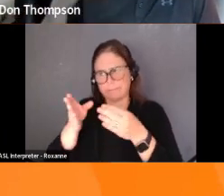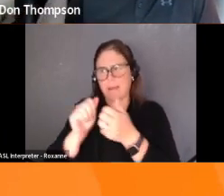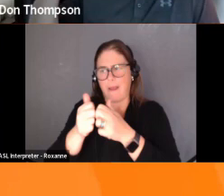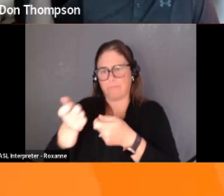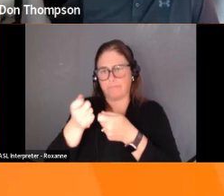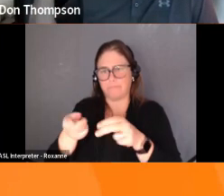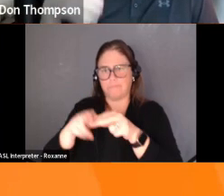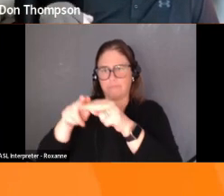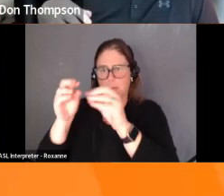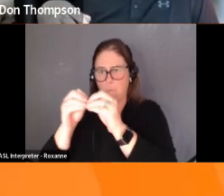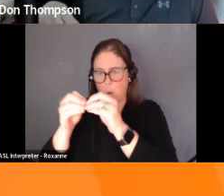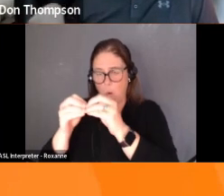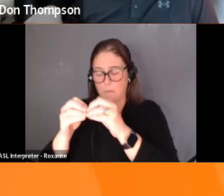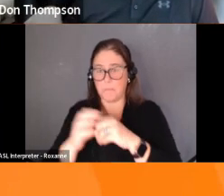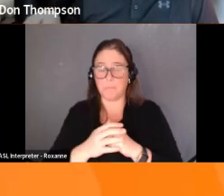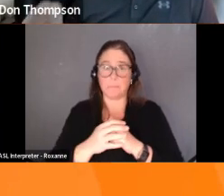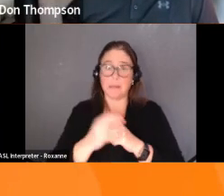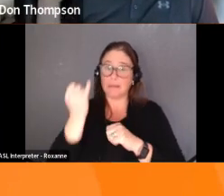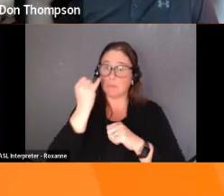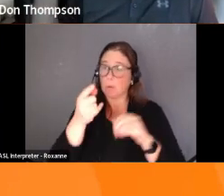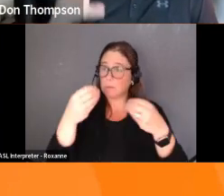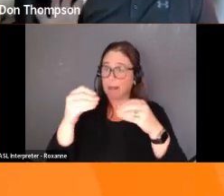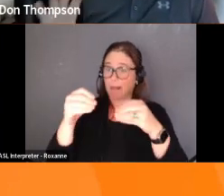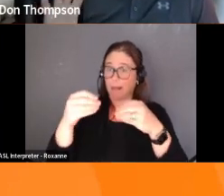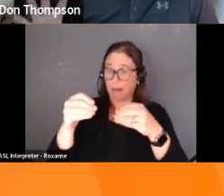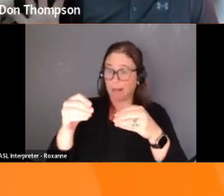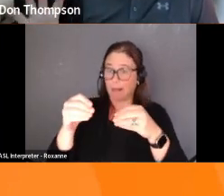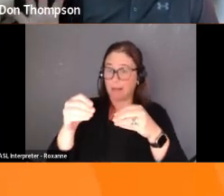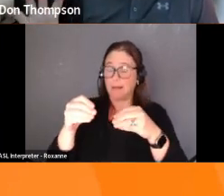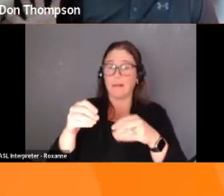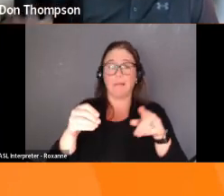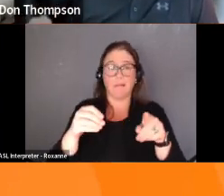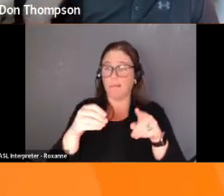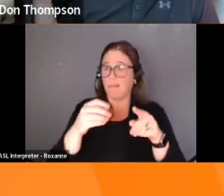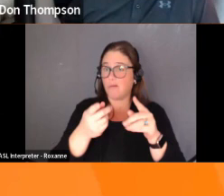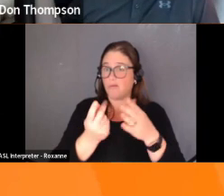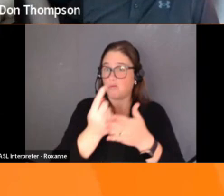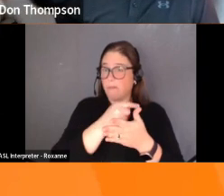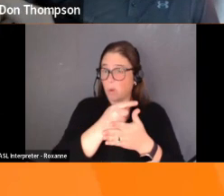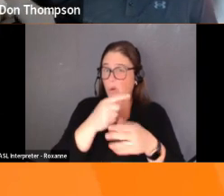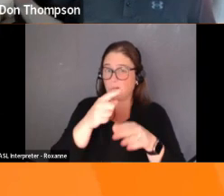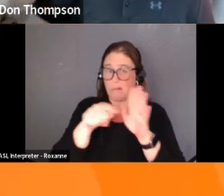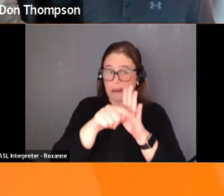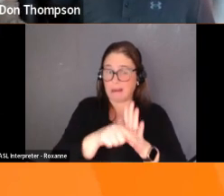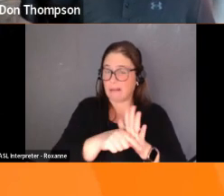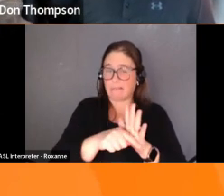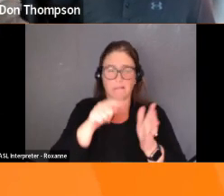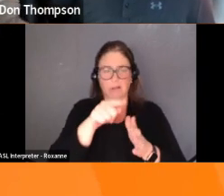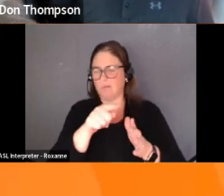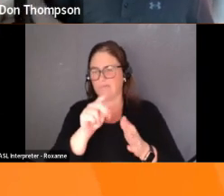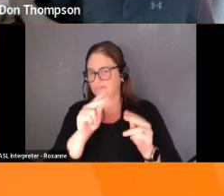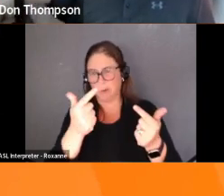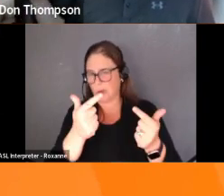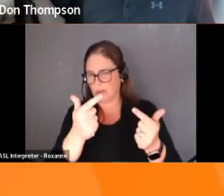If you have a bunch of negative reviews that come in, that means you're not good for customers. Okay. If you have a bunch of negative seller reviews